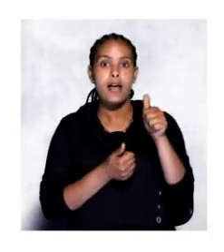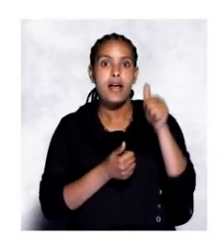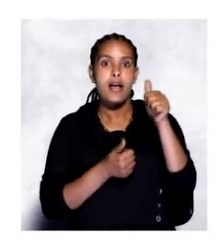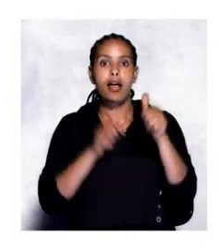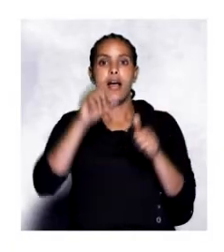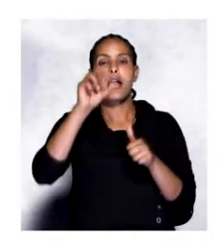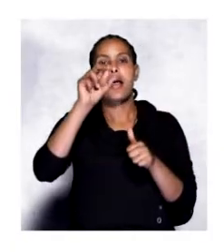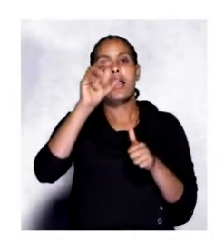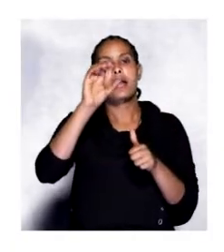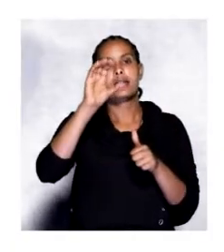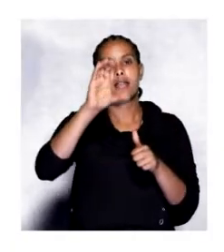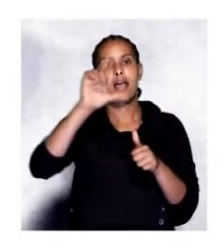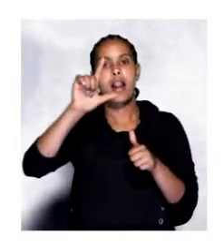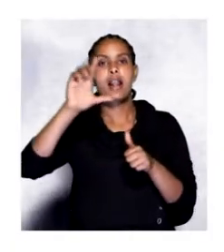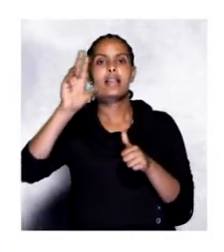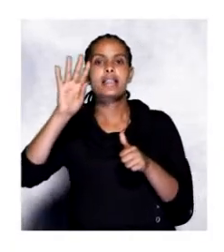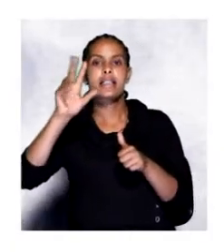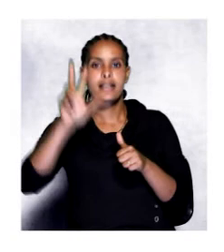NCl3.